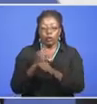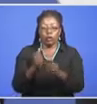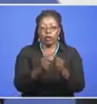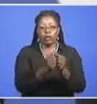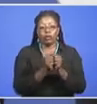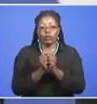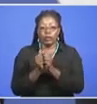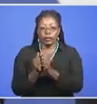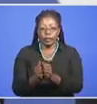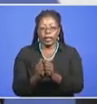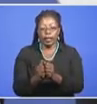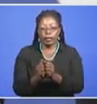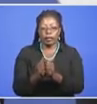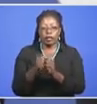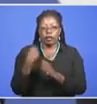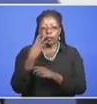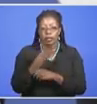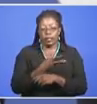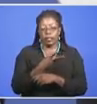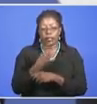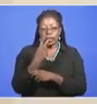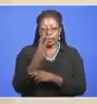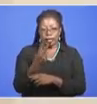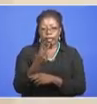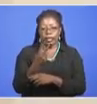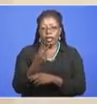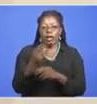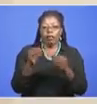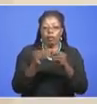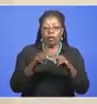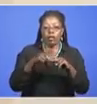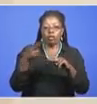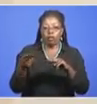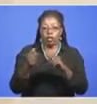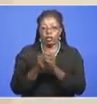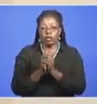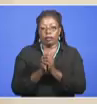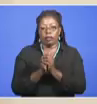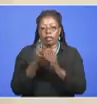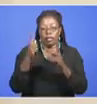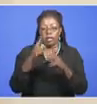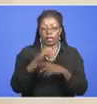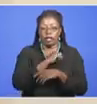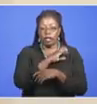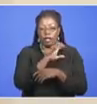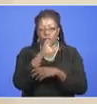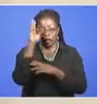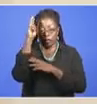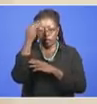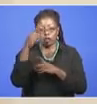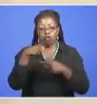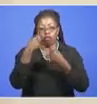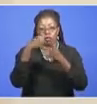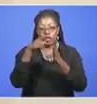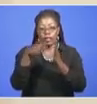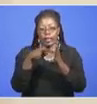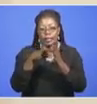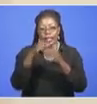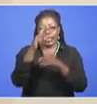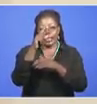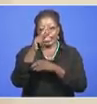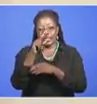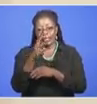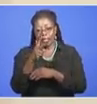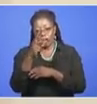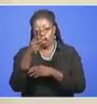together. We should see further reduction. Now, the commissioner is attributing this reduction in homicides the second quarter to a number of